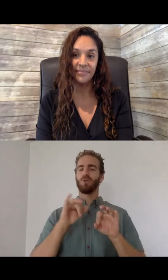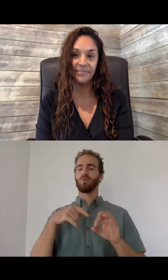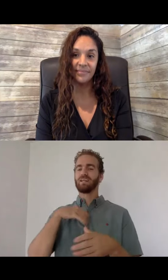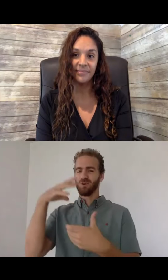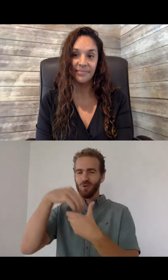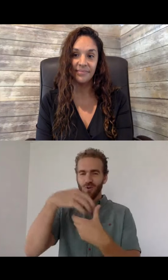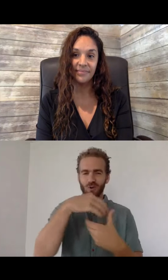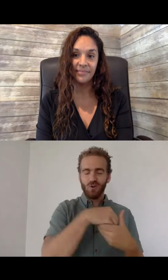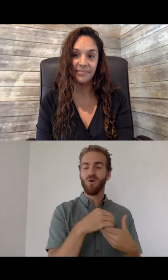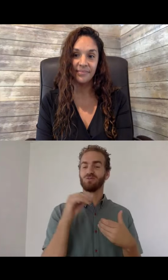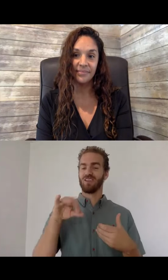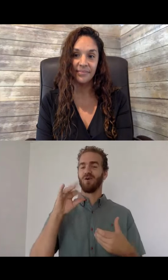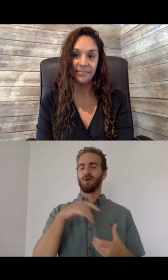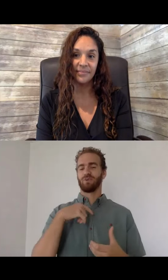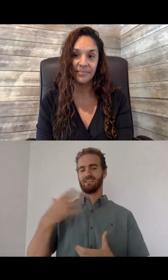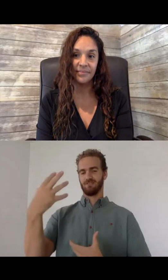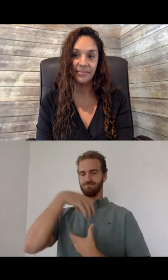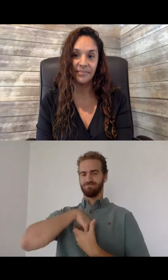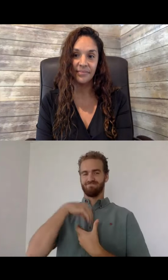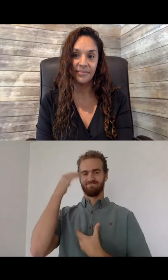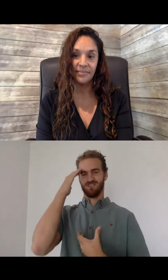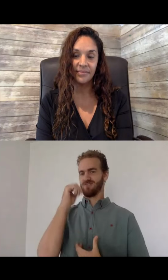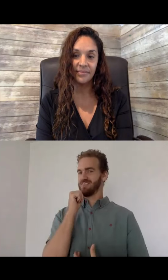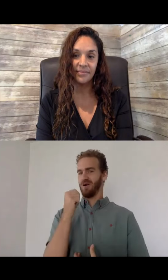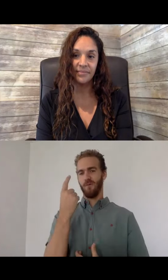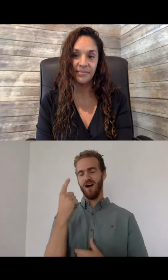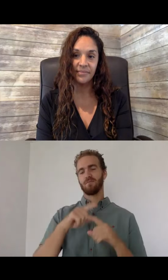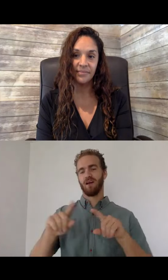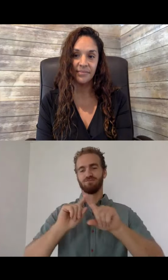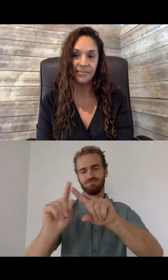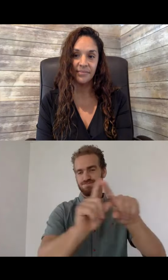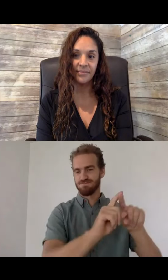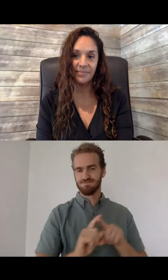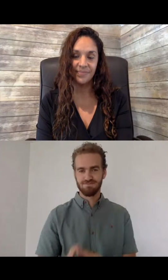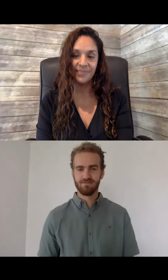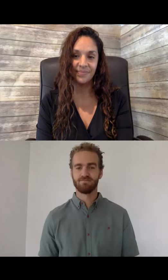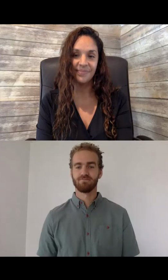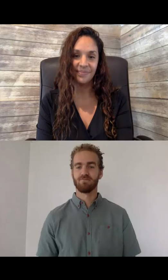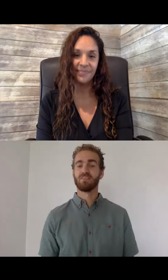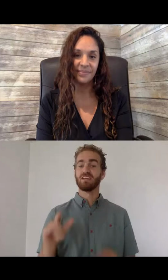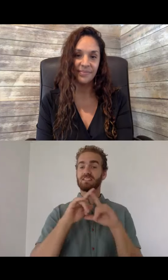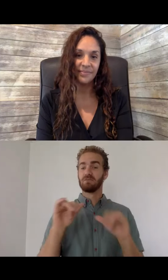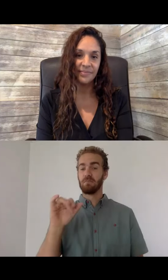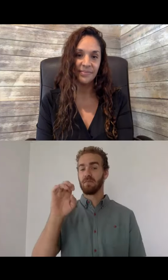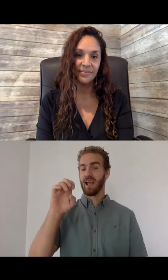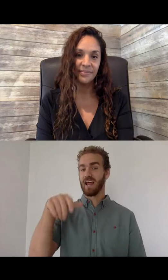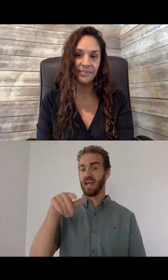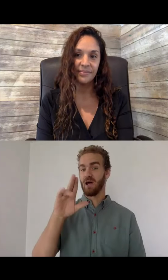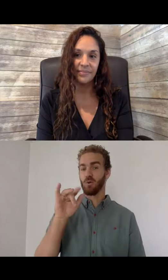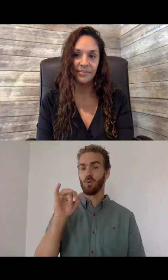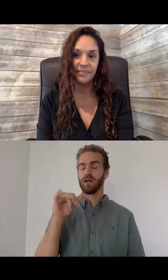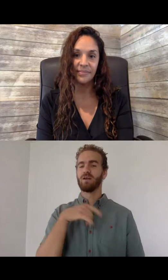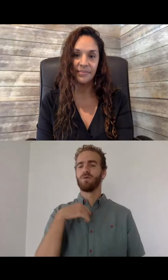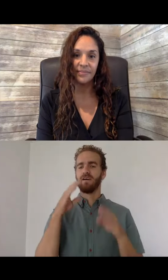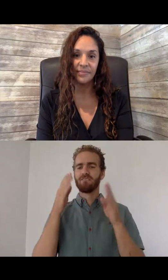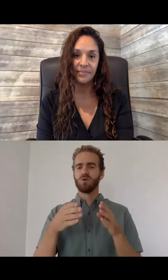living situations. It's important that we include all of those aspects so that we know that there's not just one type of family, but many different types